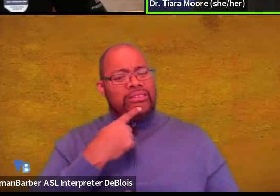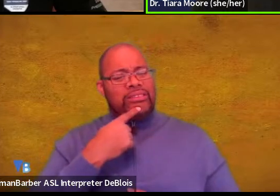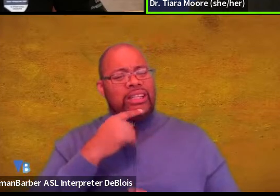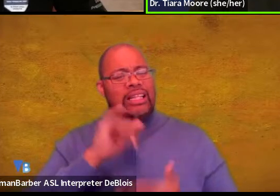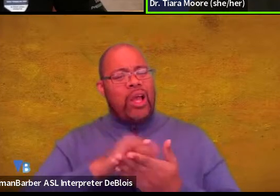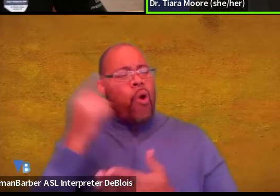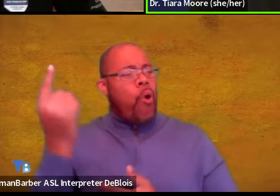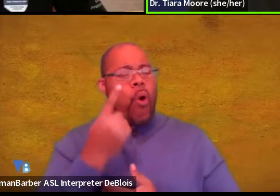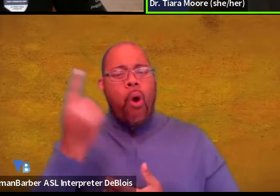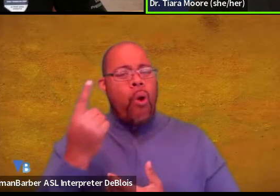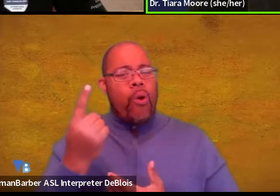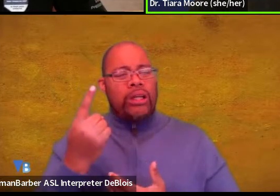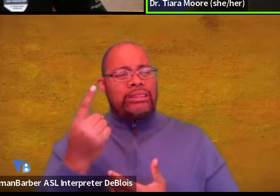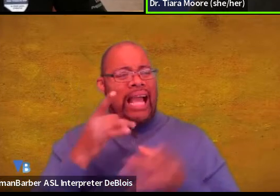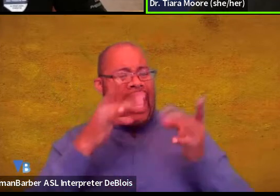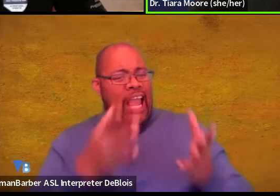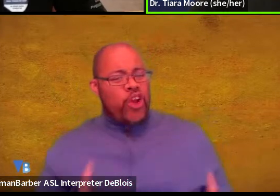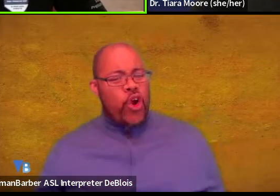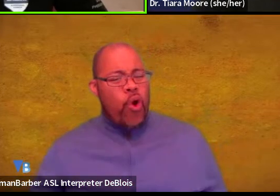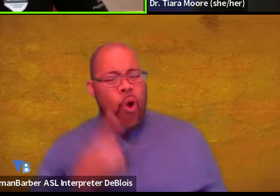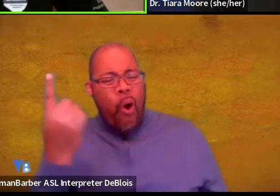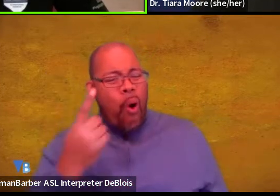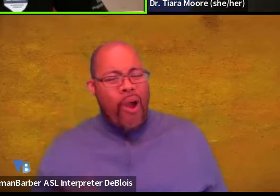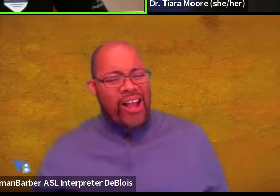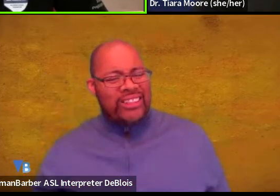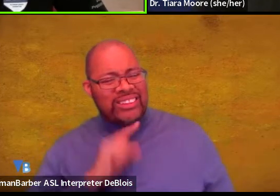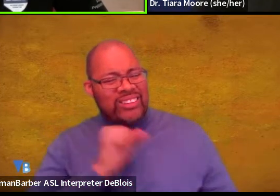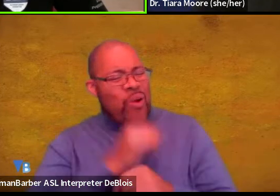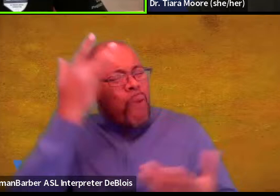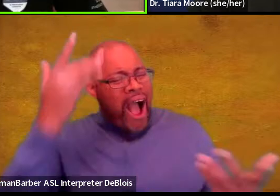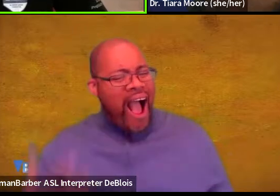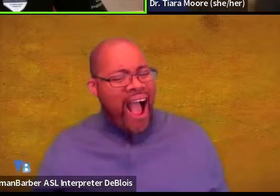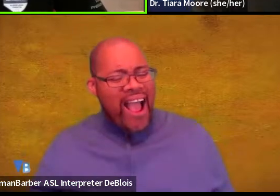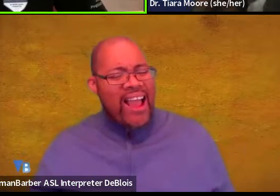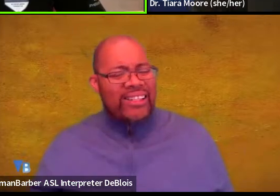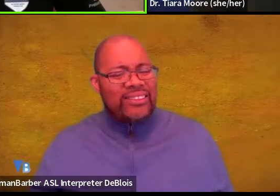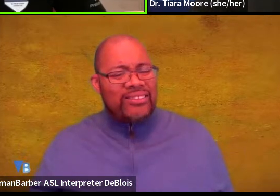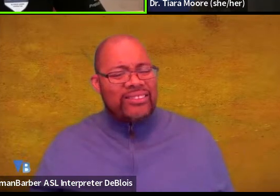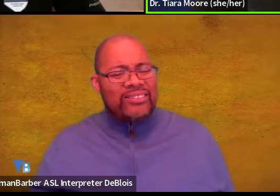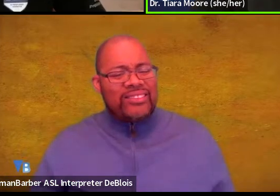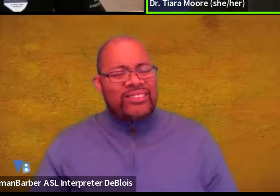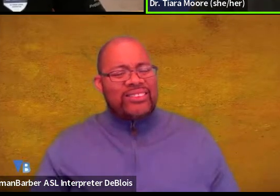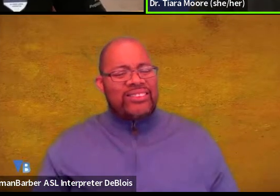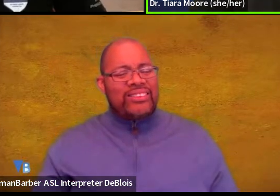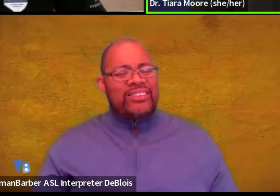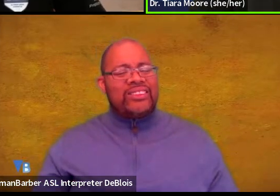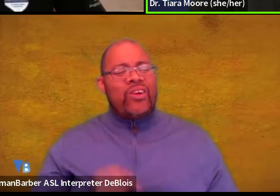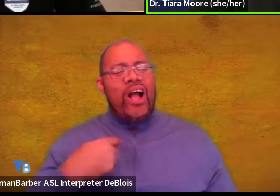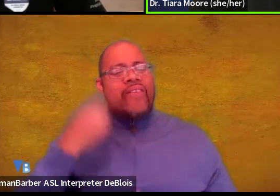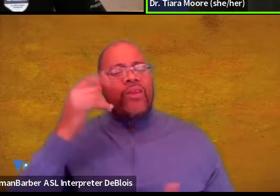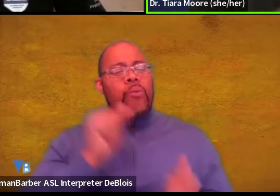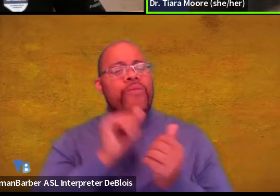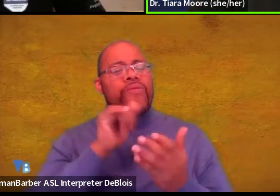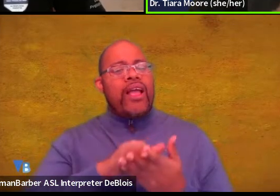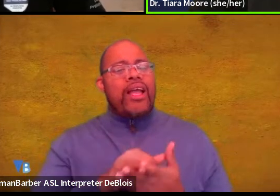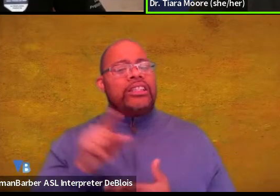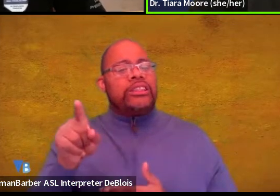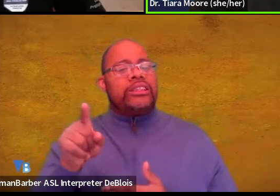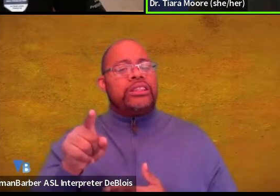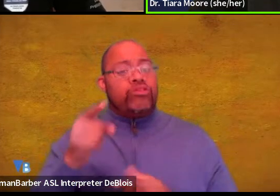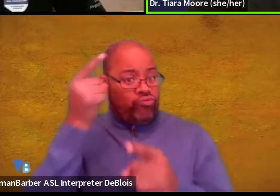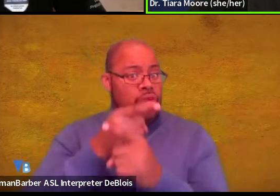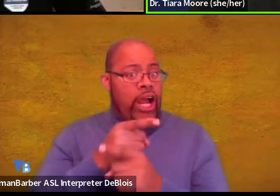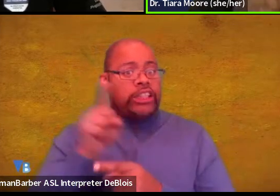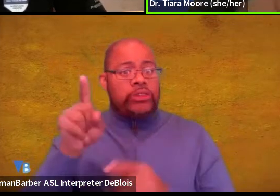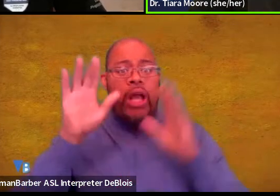it's always a hater. Like, bro, yeah. Like, why? Why? And so I think what that is like, she was right.